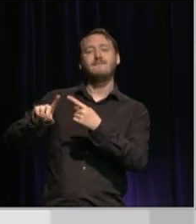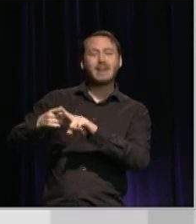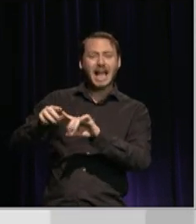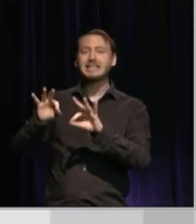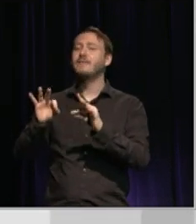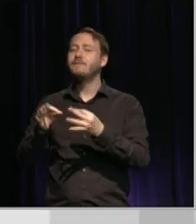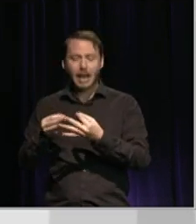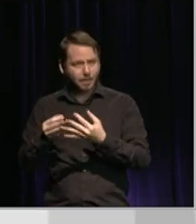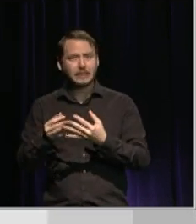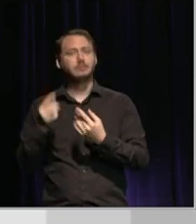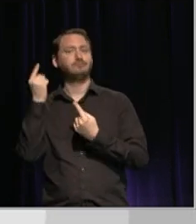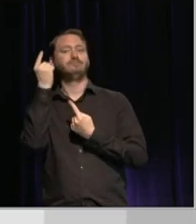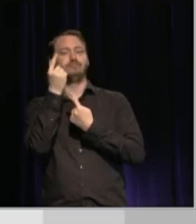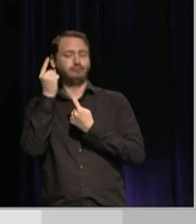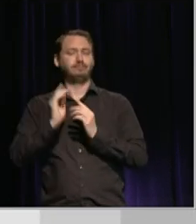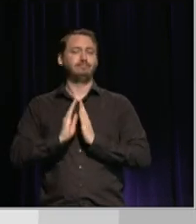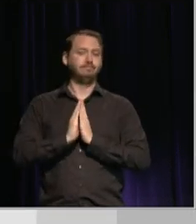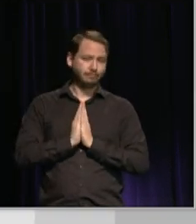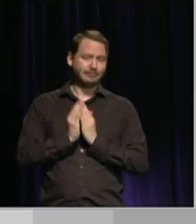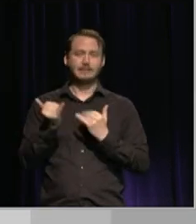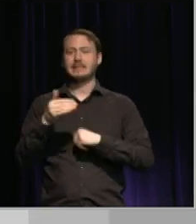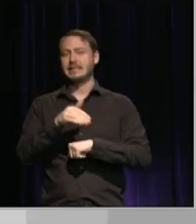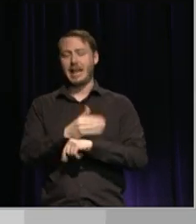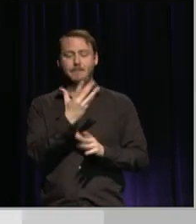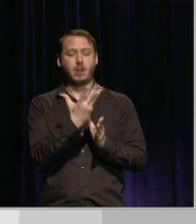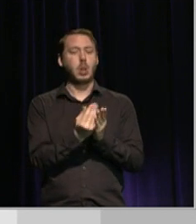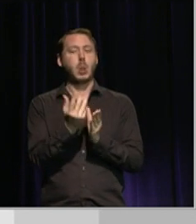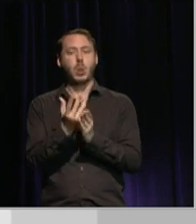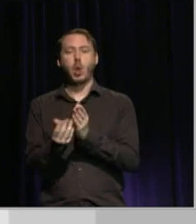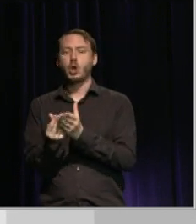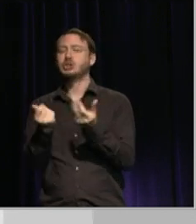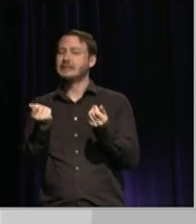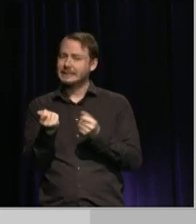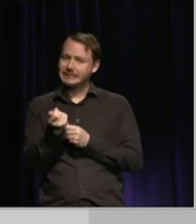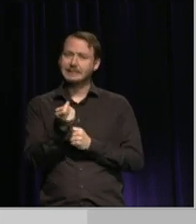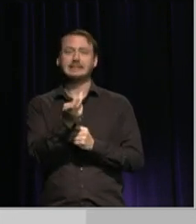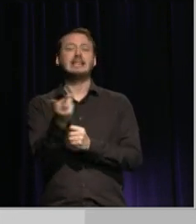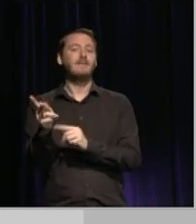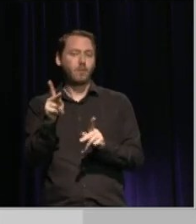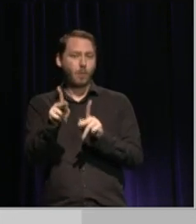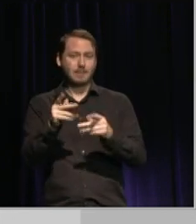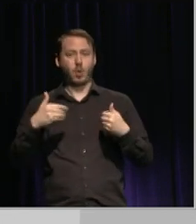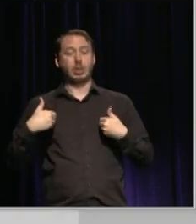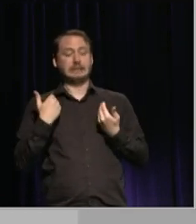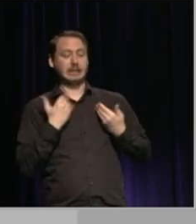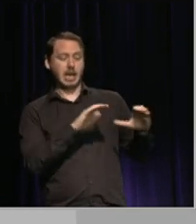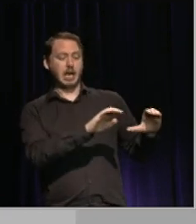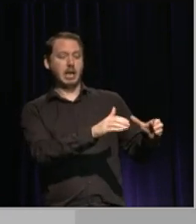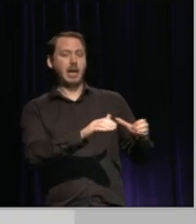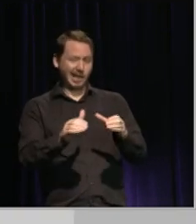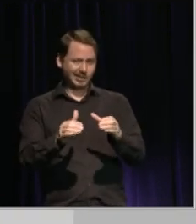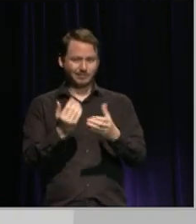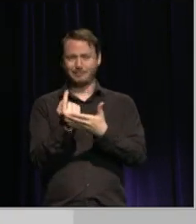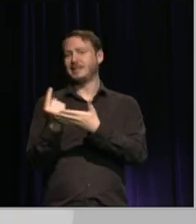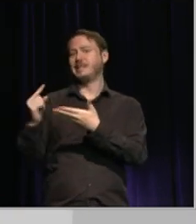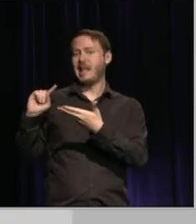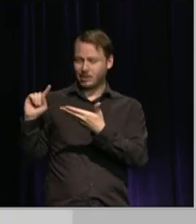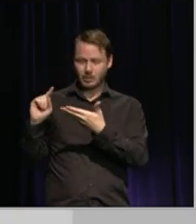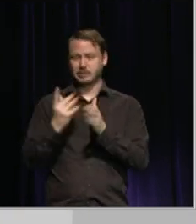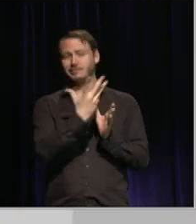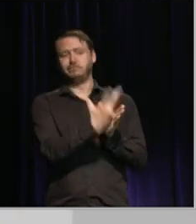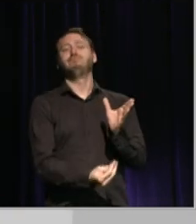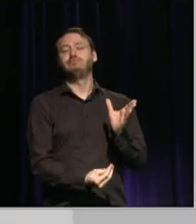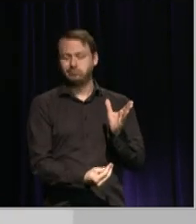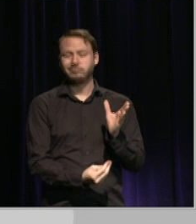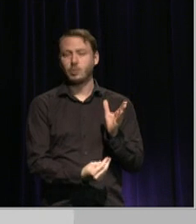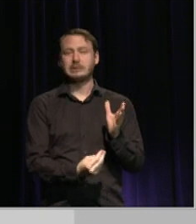thoughts and prayers this evening. We have lost several of our community members of younger age brackets over the last week, and it's a reminder